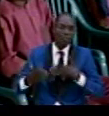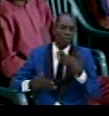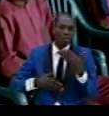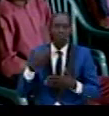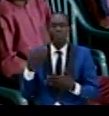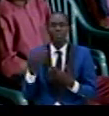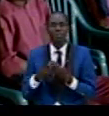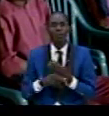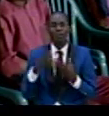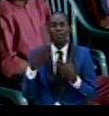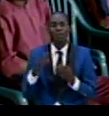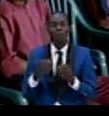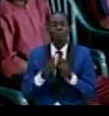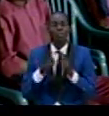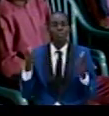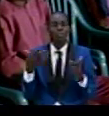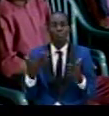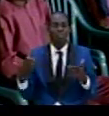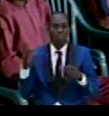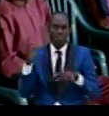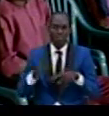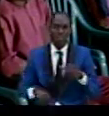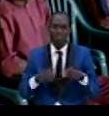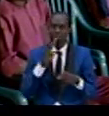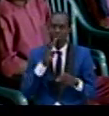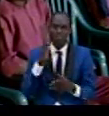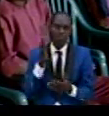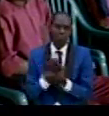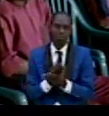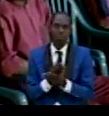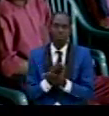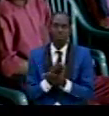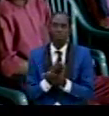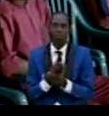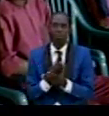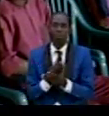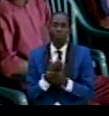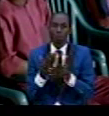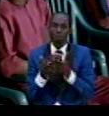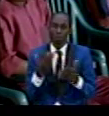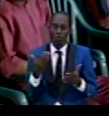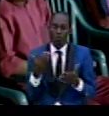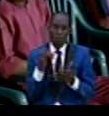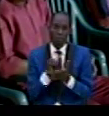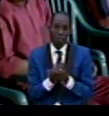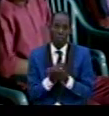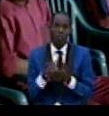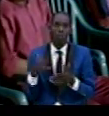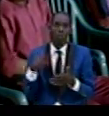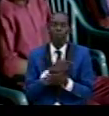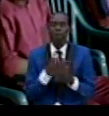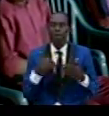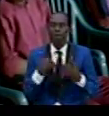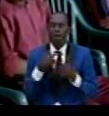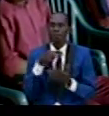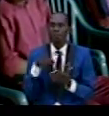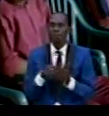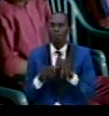have several we are going to take from different locations. But before that, we have this one coming in